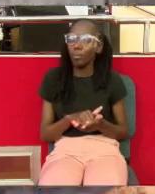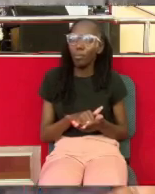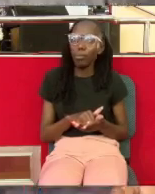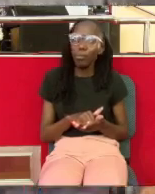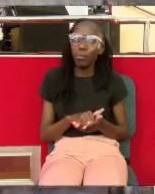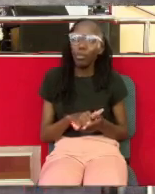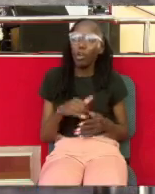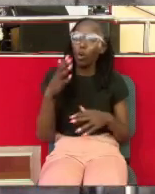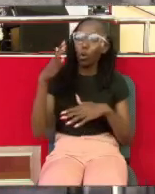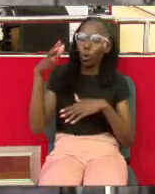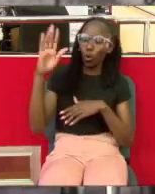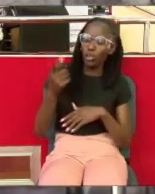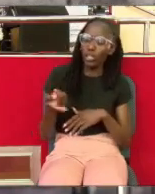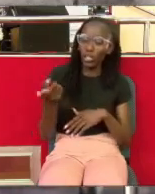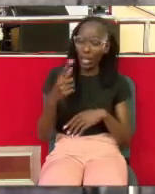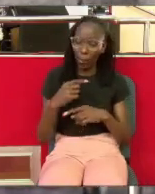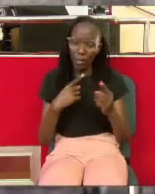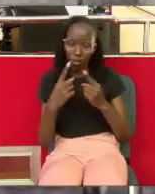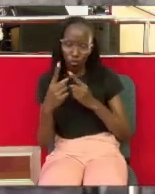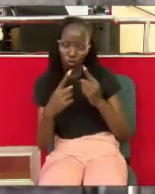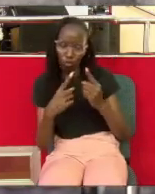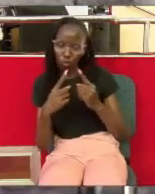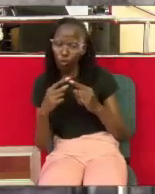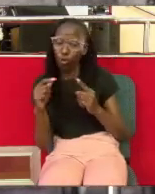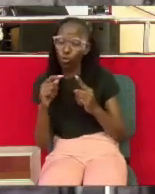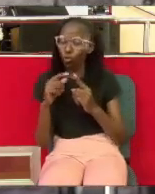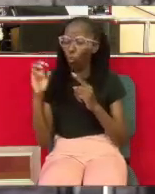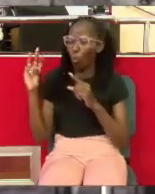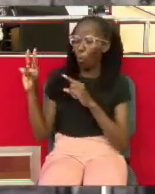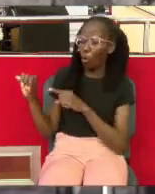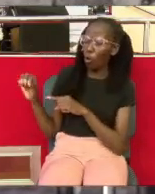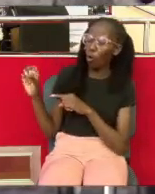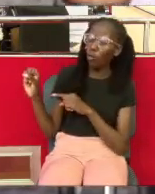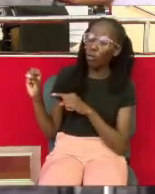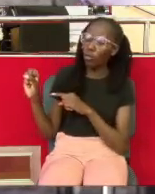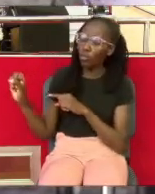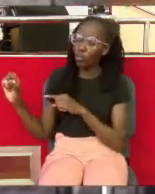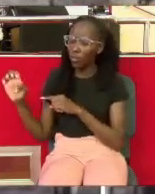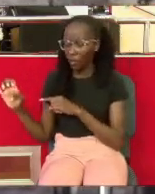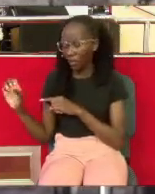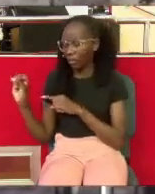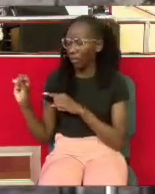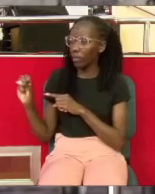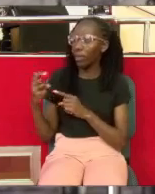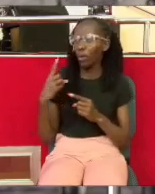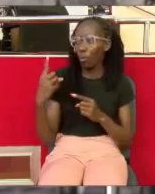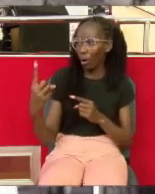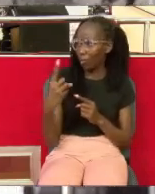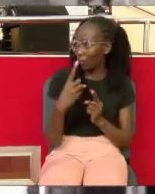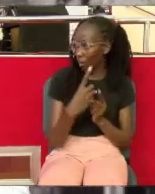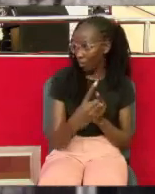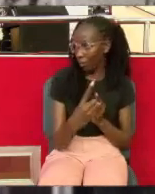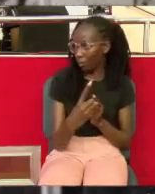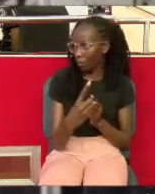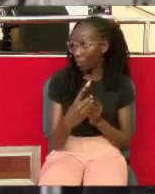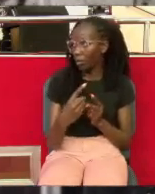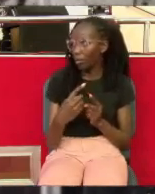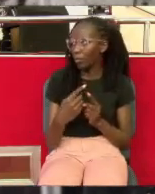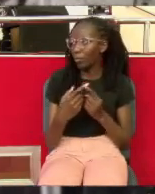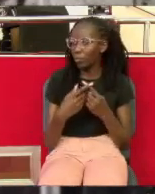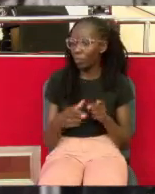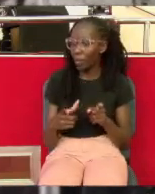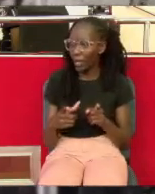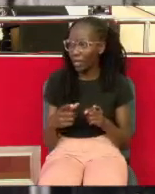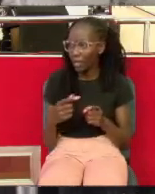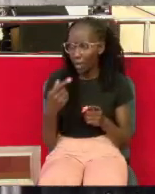God would come and would talk to Moses one on one. Mungu alikuwa anashuka anaongea na Musa. But we are told of the stiff necked people. Lakini kwa sababu